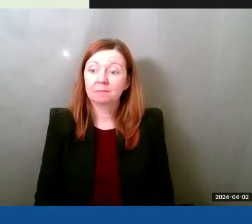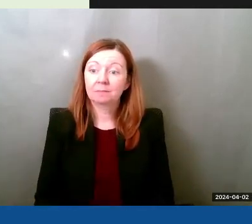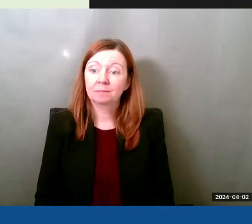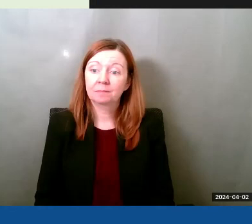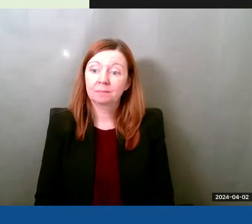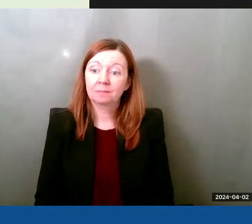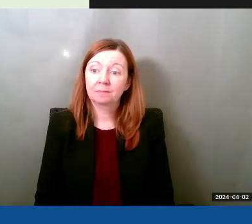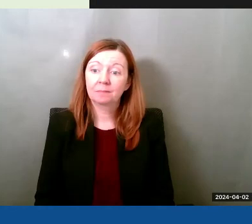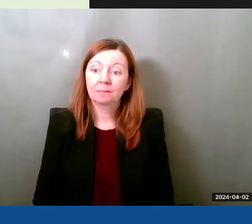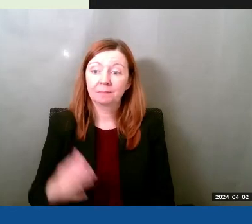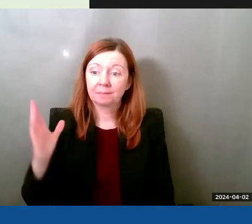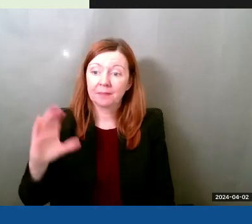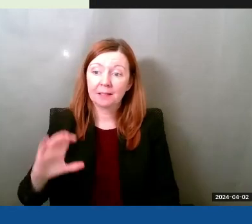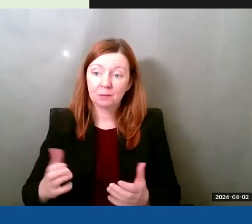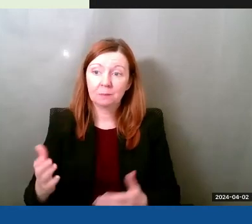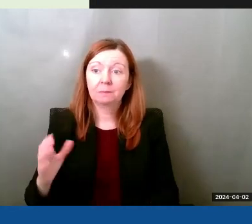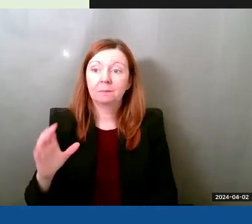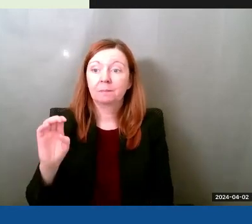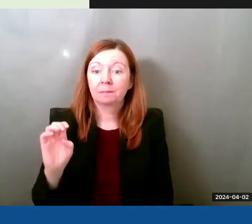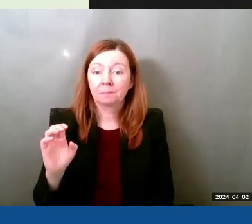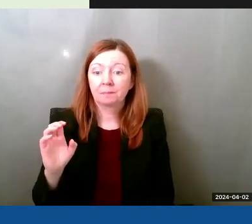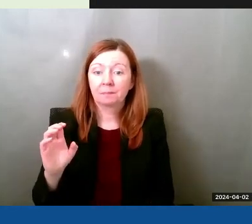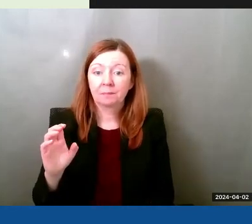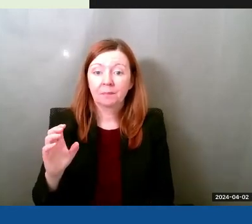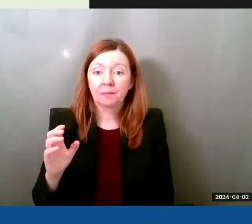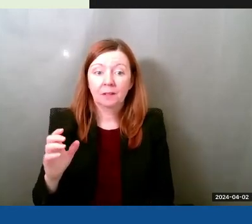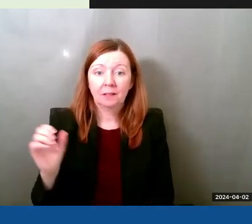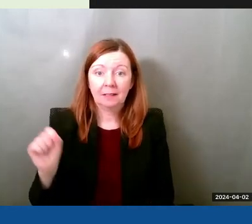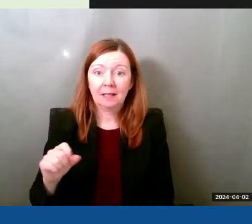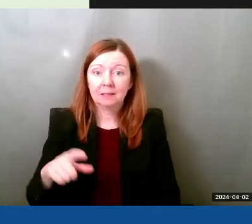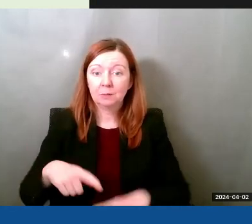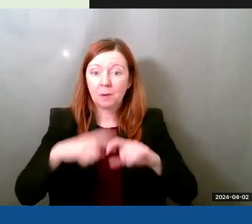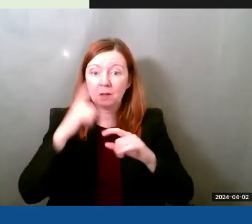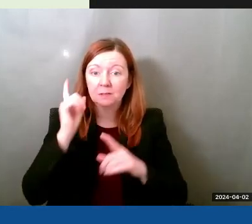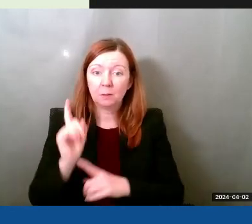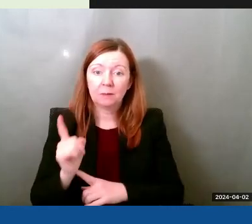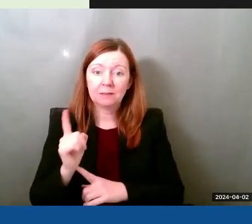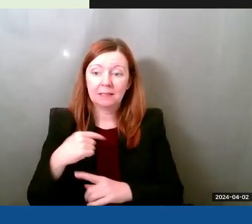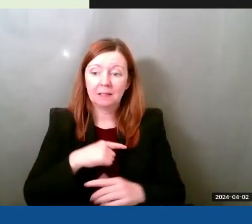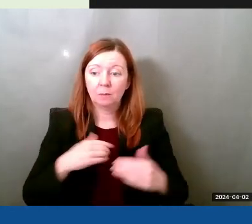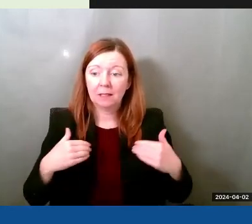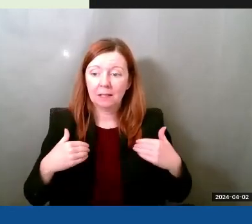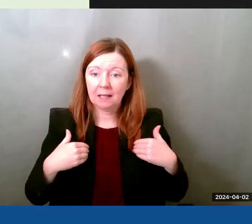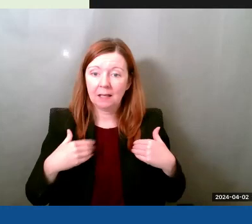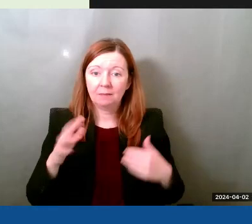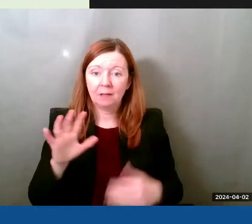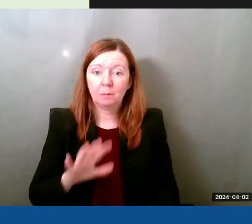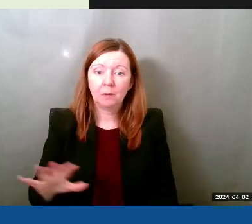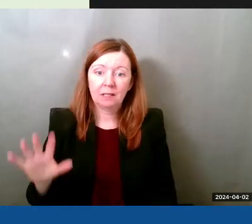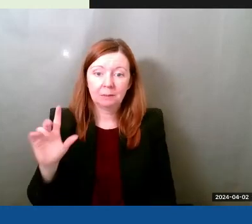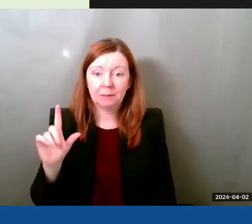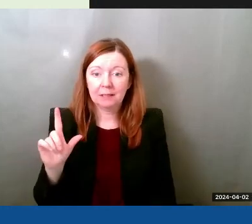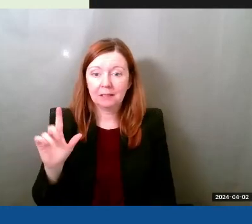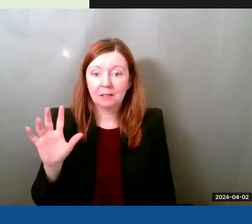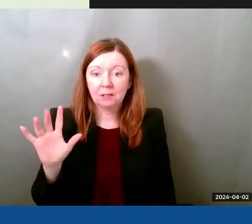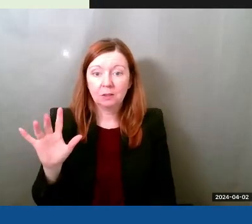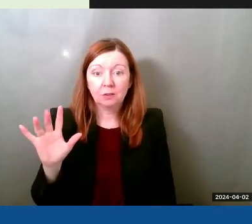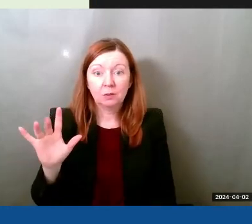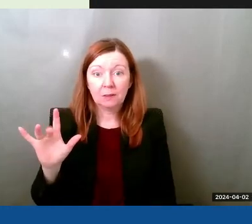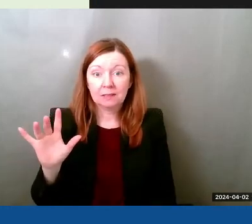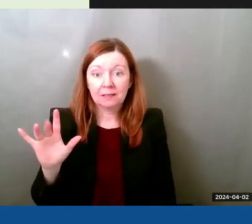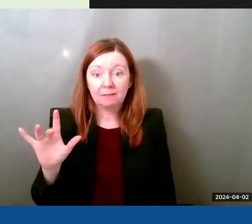Alex, what's our next group? Yes, sir. Just want to pause just for a second. We have approximately